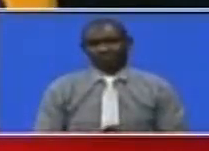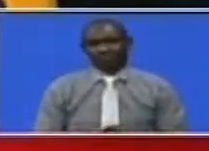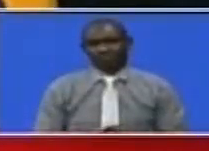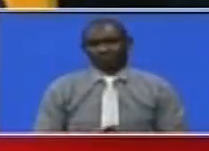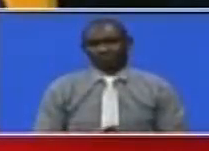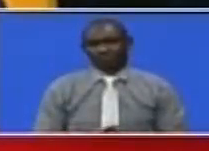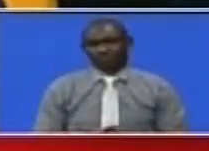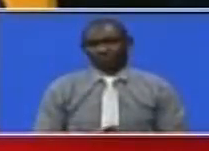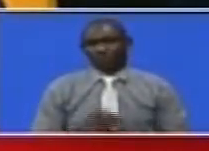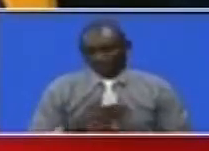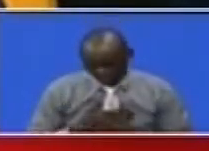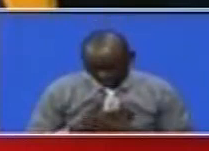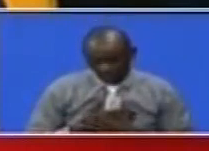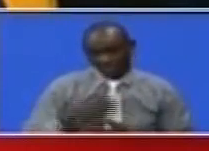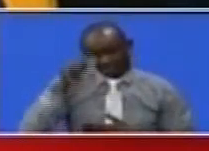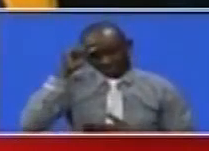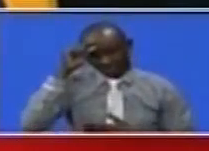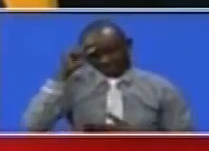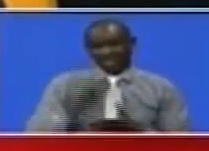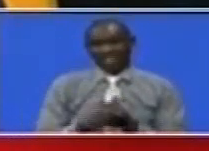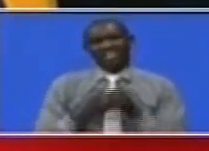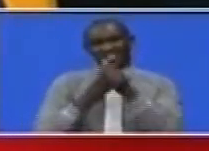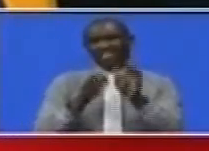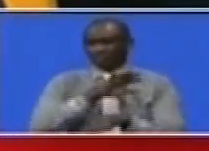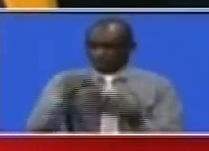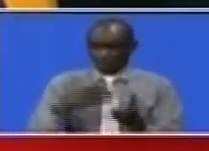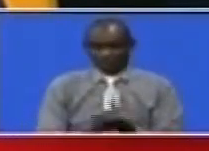honorable government and civil leaders,